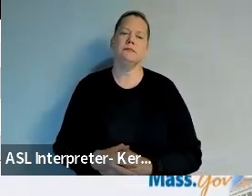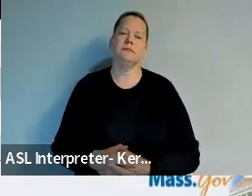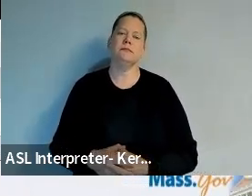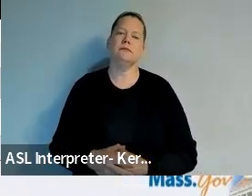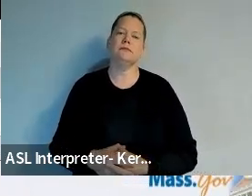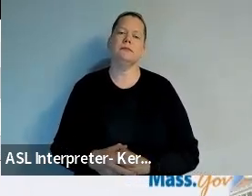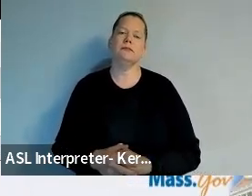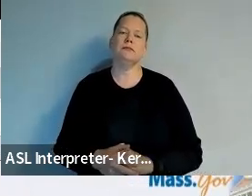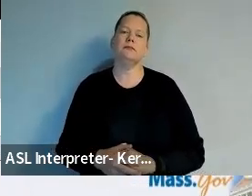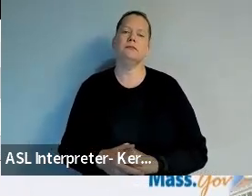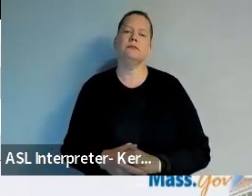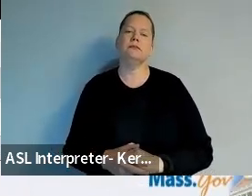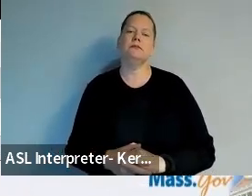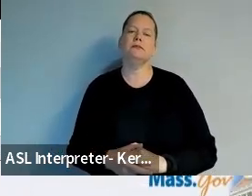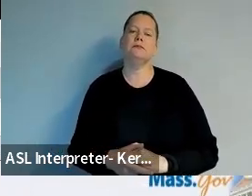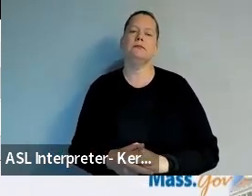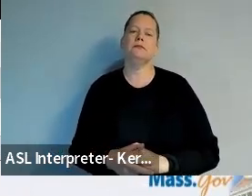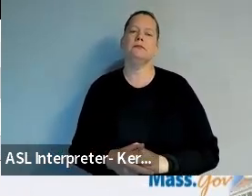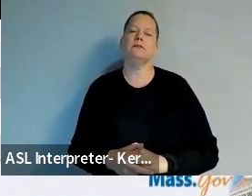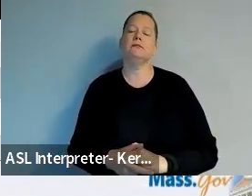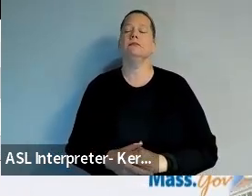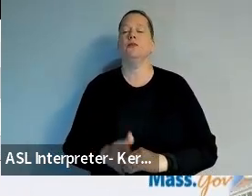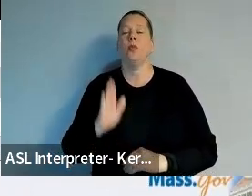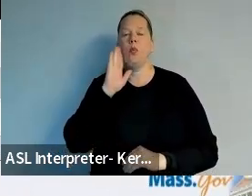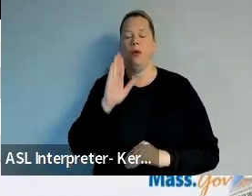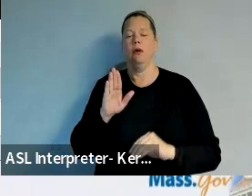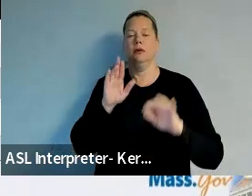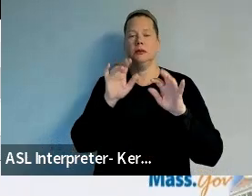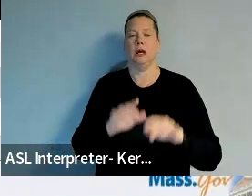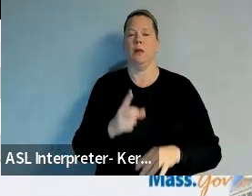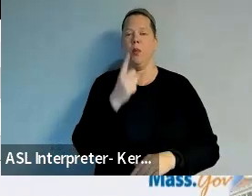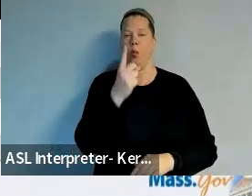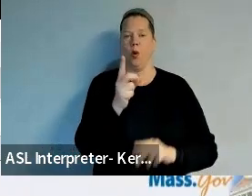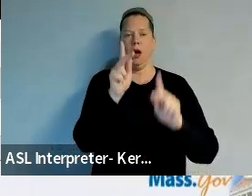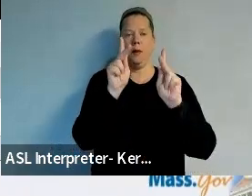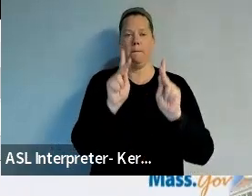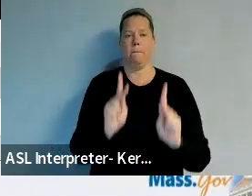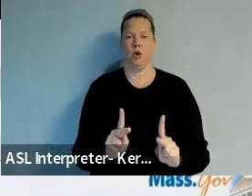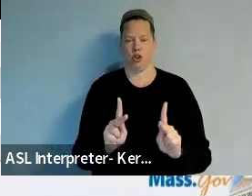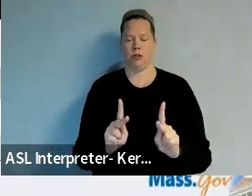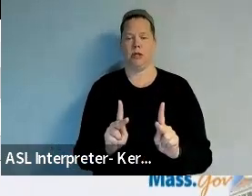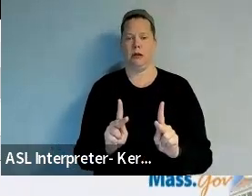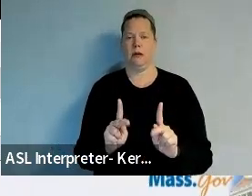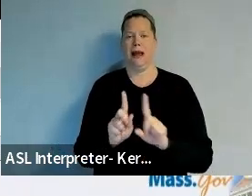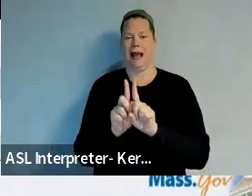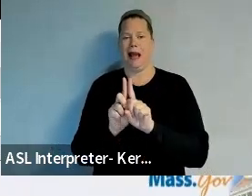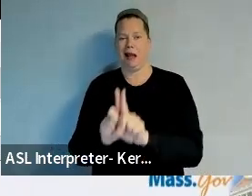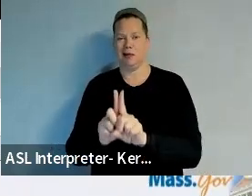Let's type in one person escort with an arm hold.